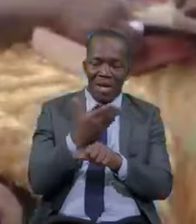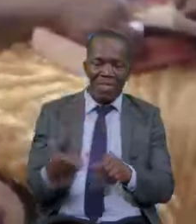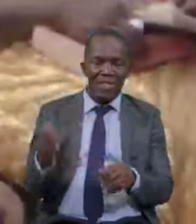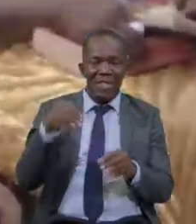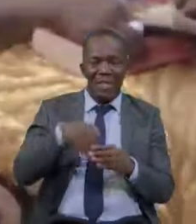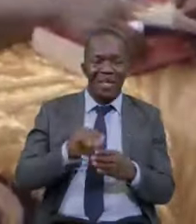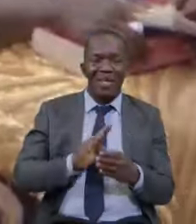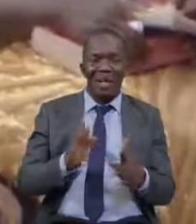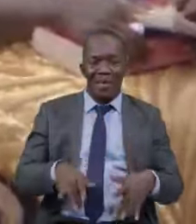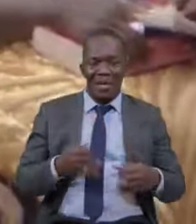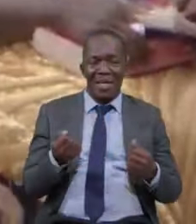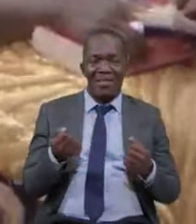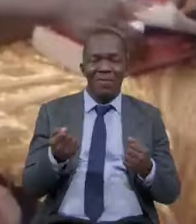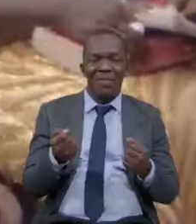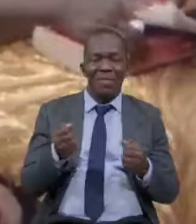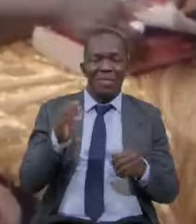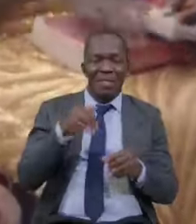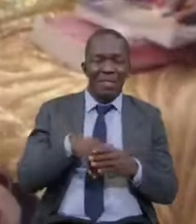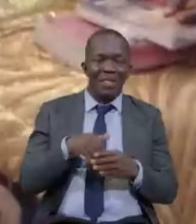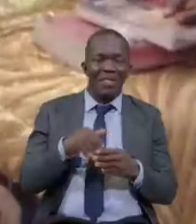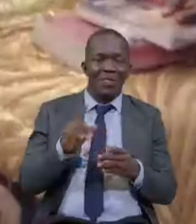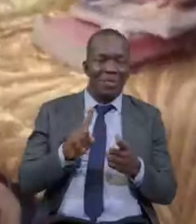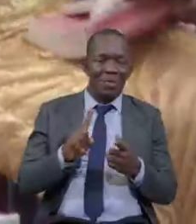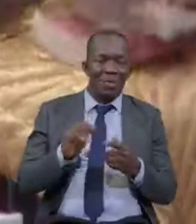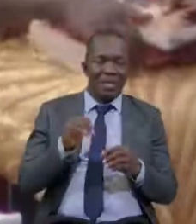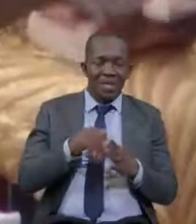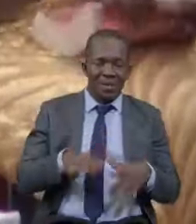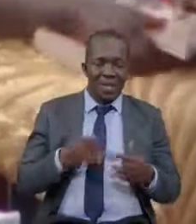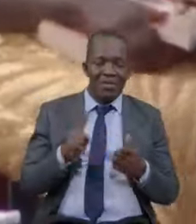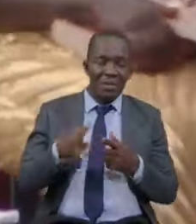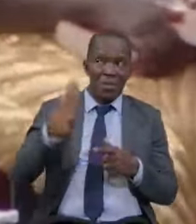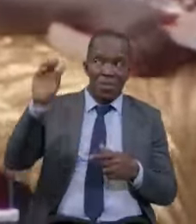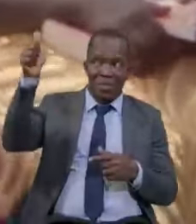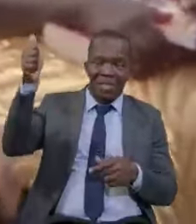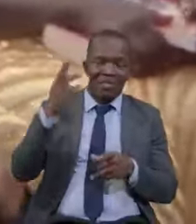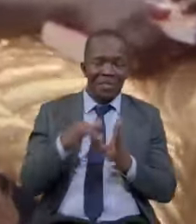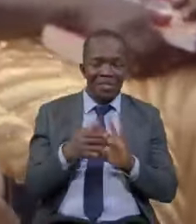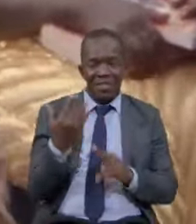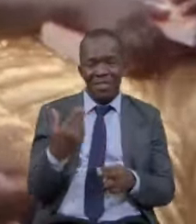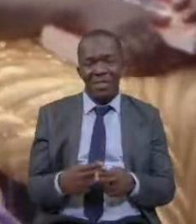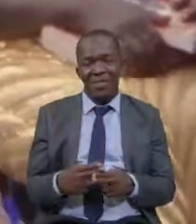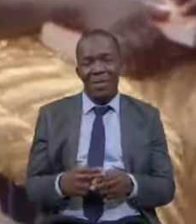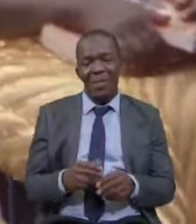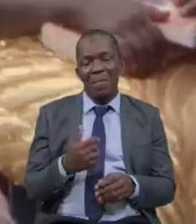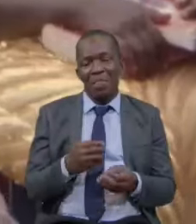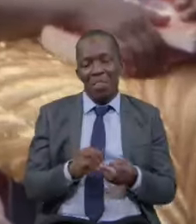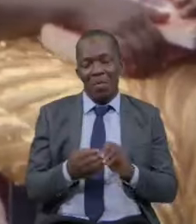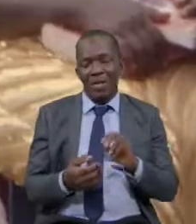in Jesus' name. Number three now. Number three, we're looking at the